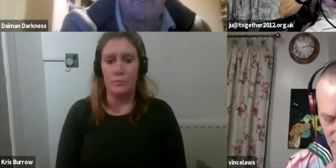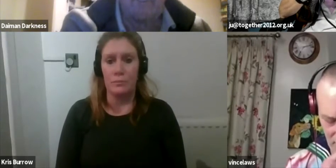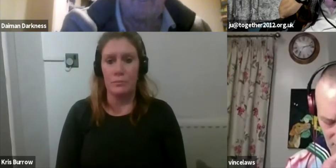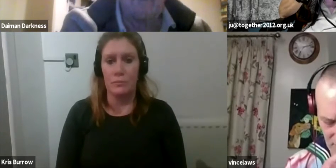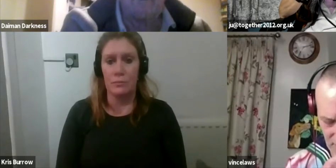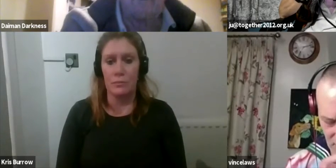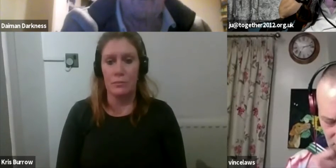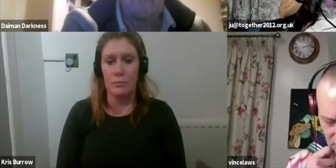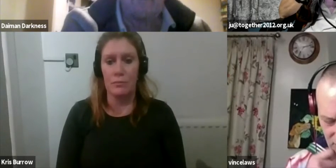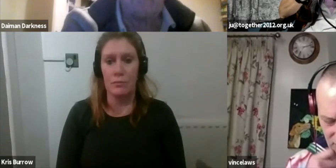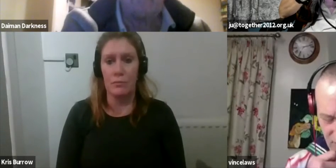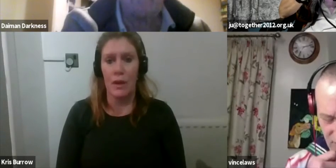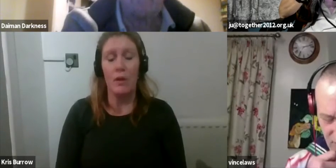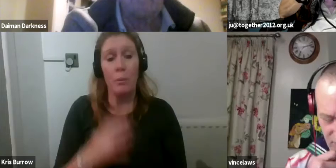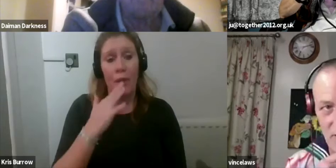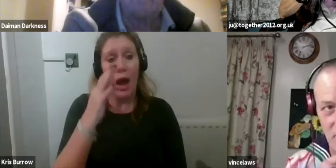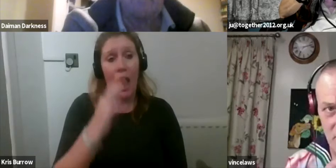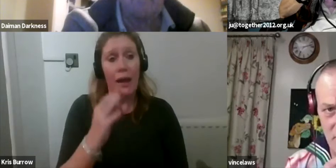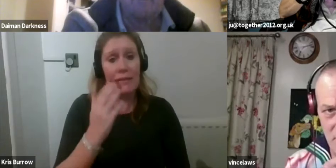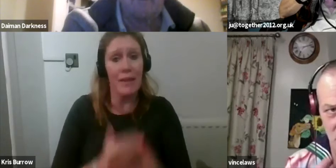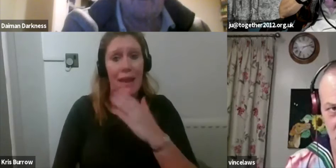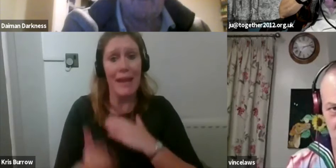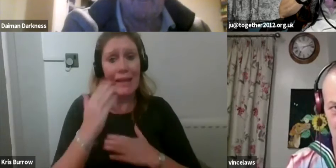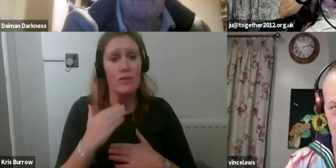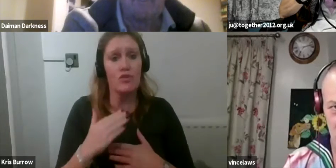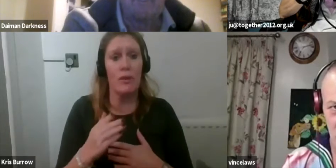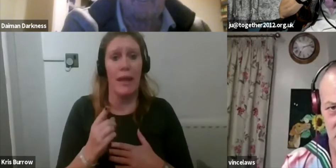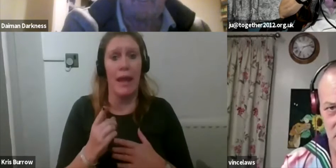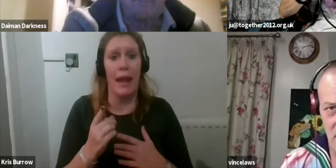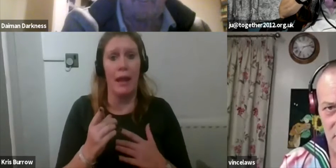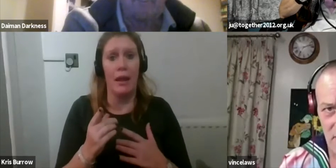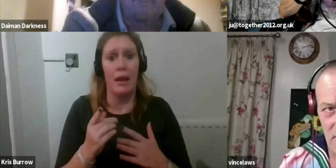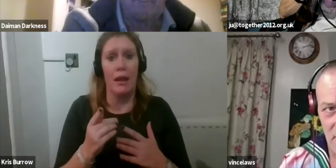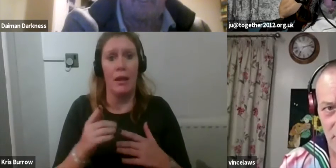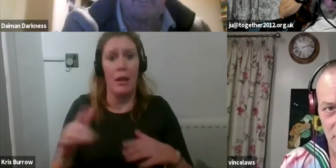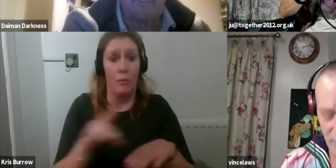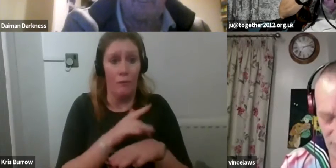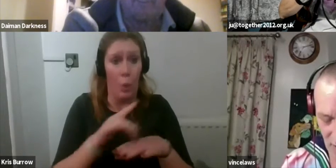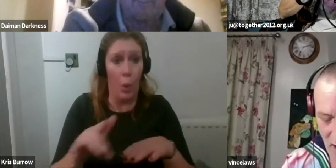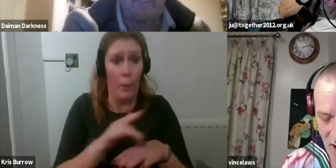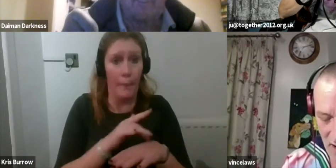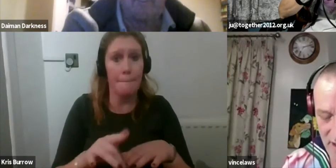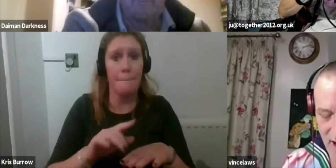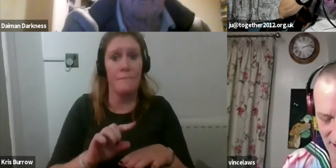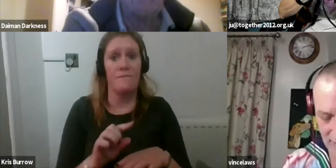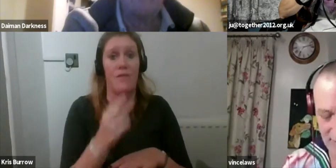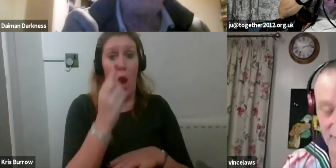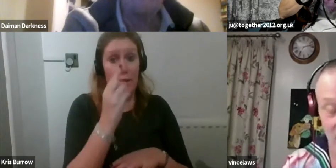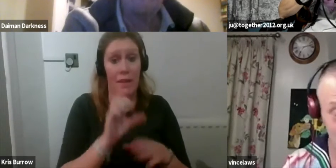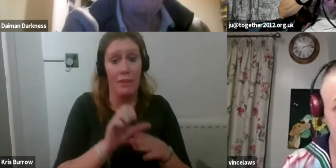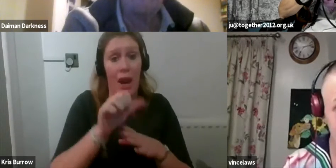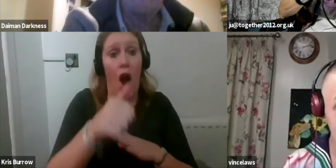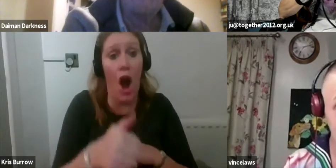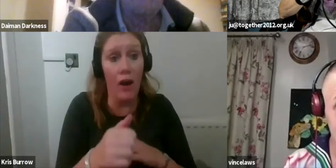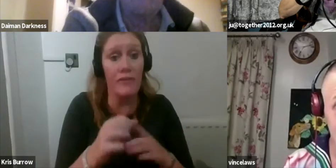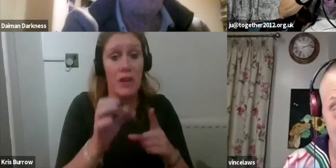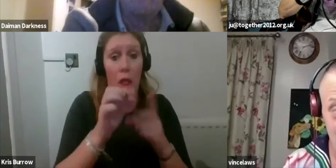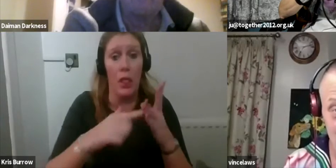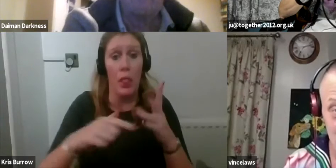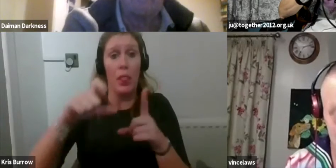of your play, because it was performed and then you created the podcast, wasn't it? Yes, I like that